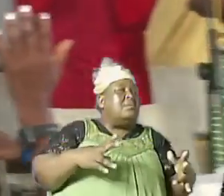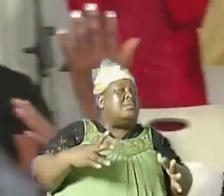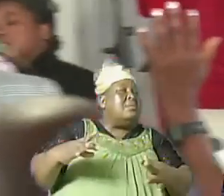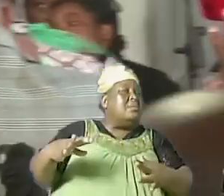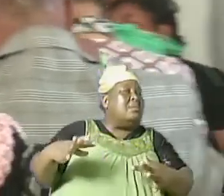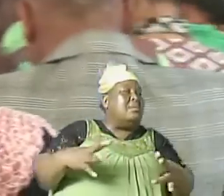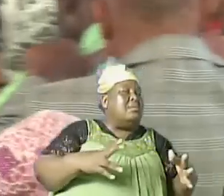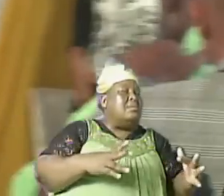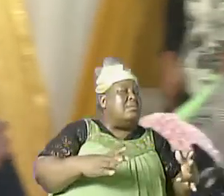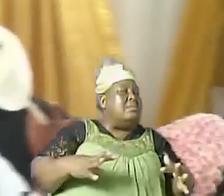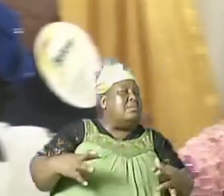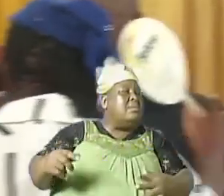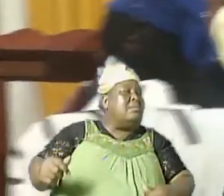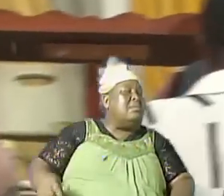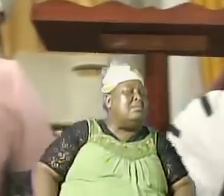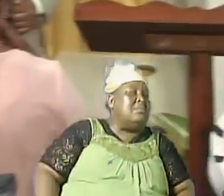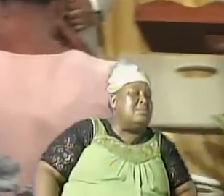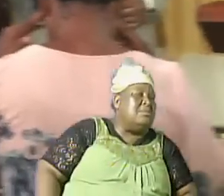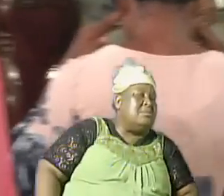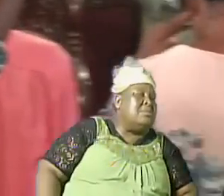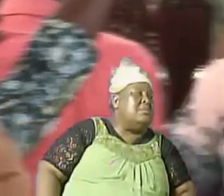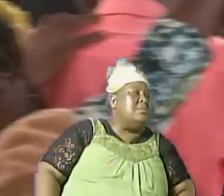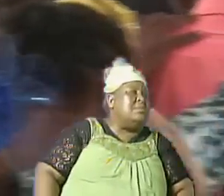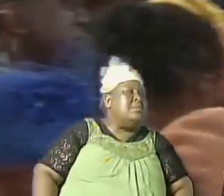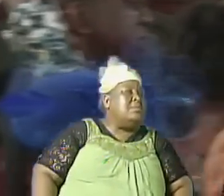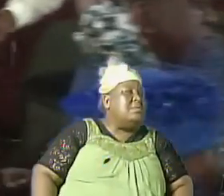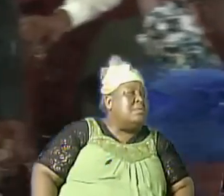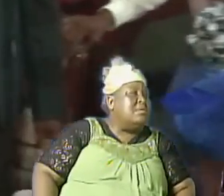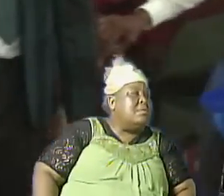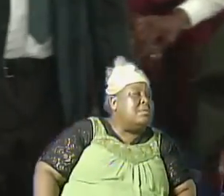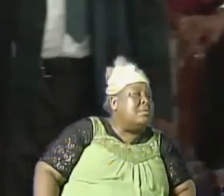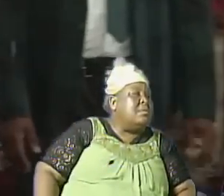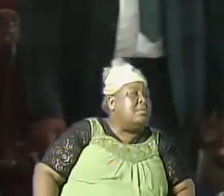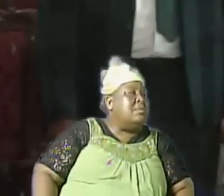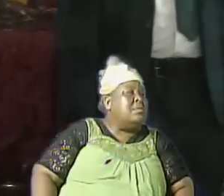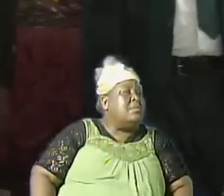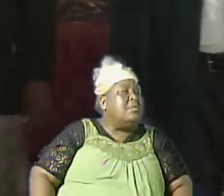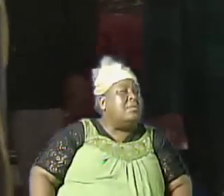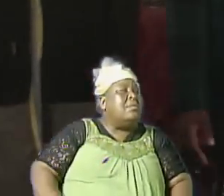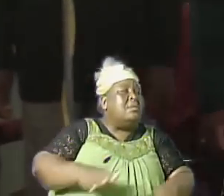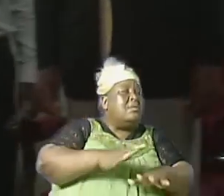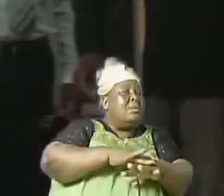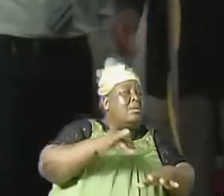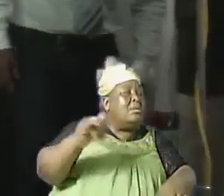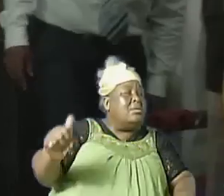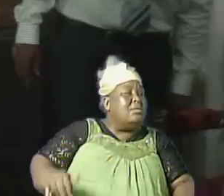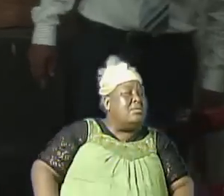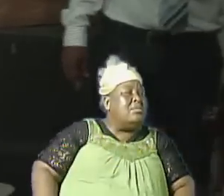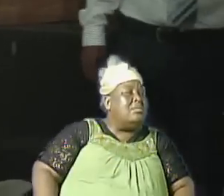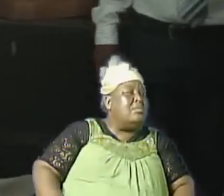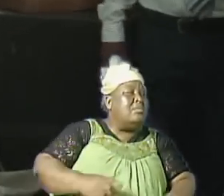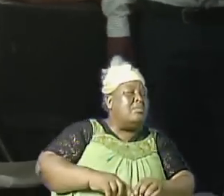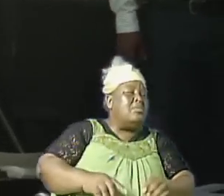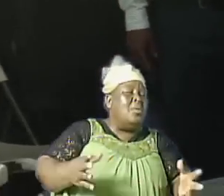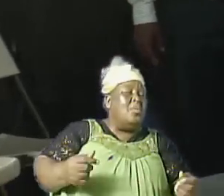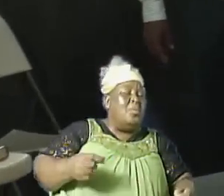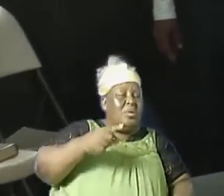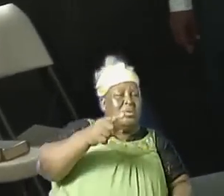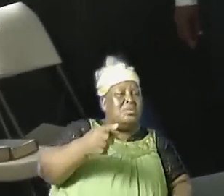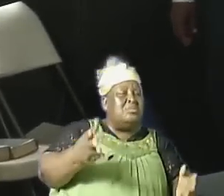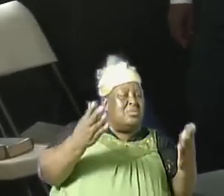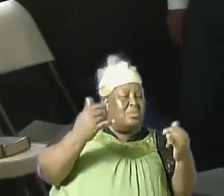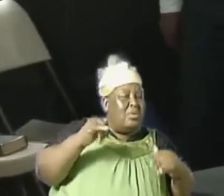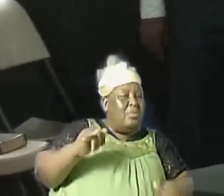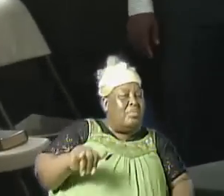troubling with masturbation. Oh God, sorry. I'm sorry to go in like this. I'm calling you. I don't want you to come